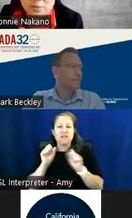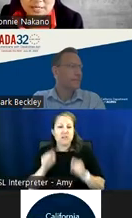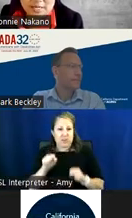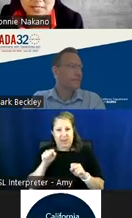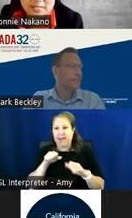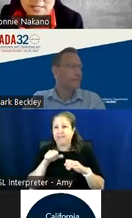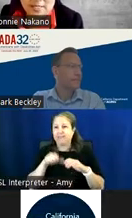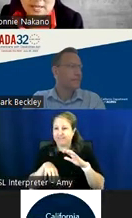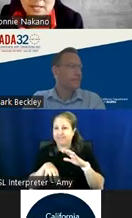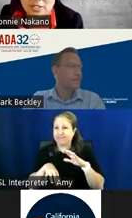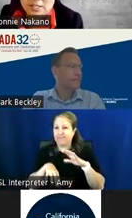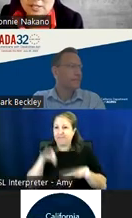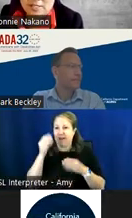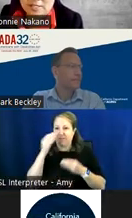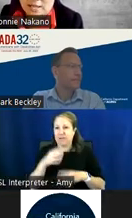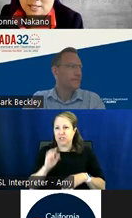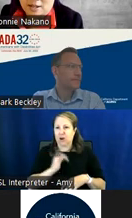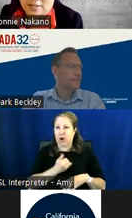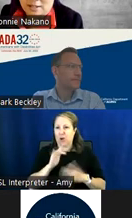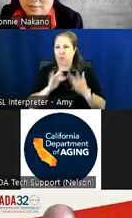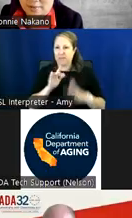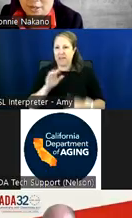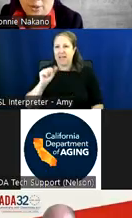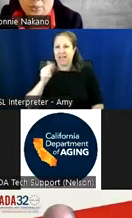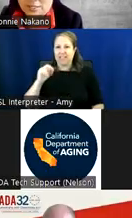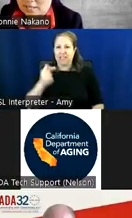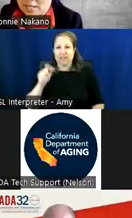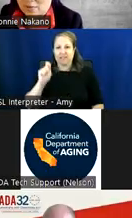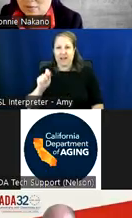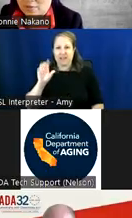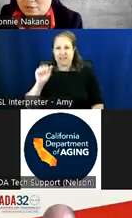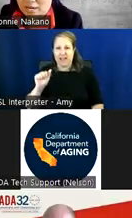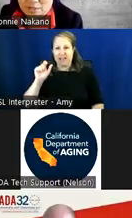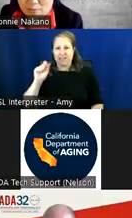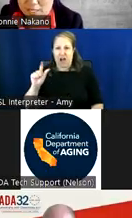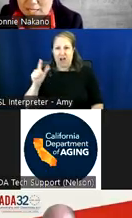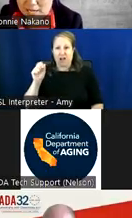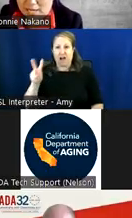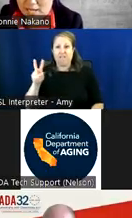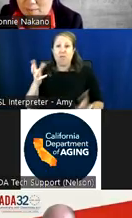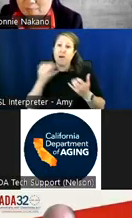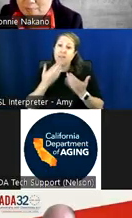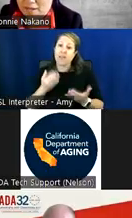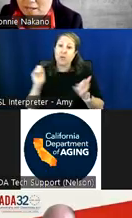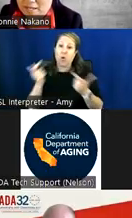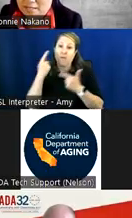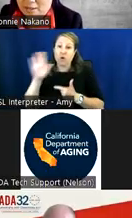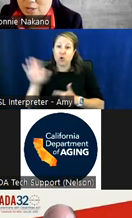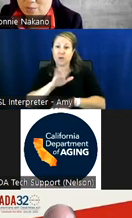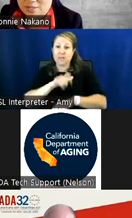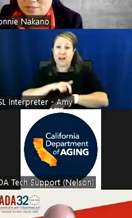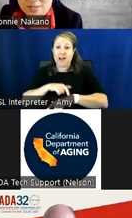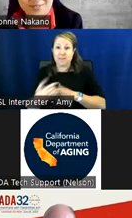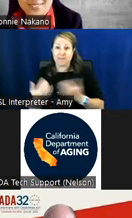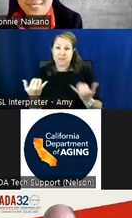cda's website it's aging.ca.gov we want to thank everyone for your time this morning um and